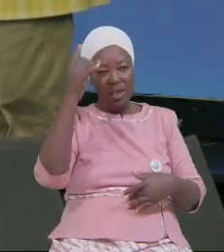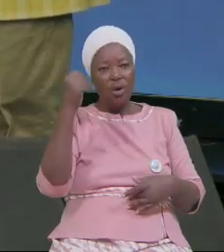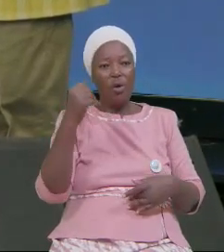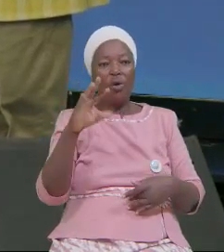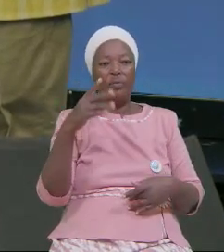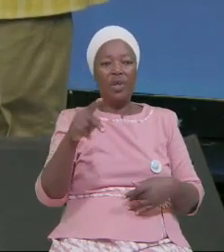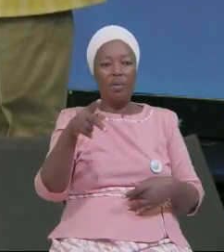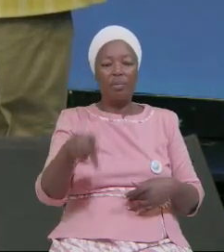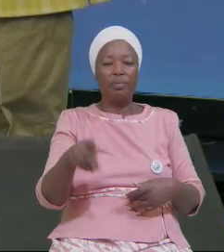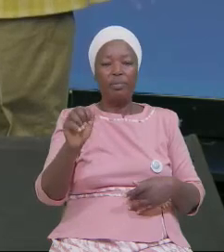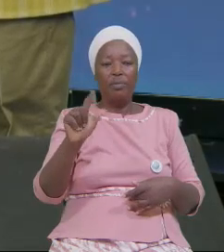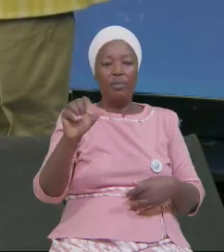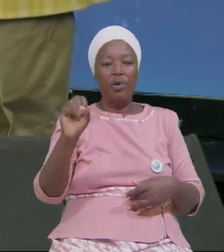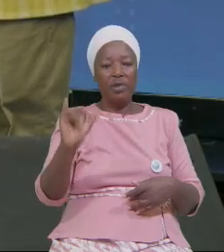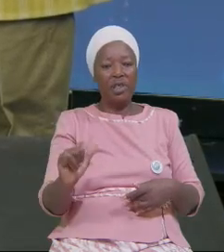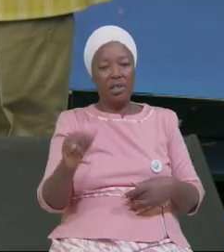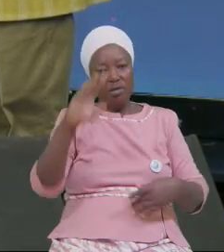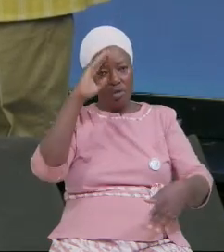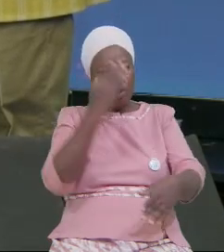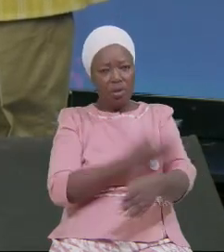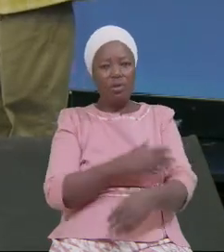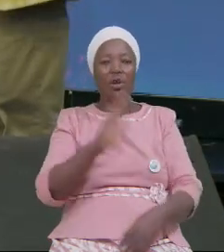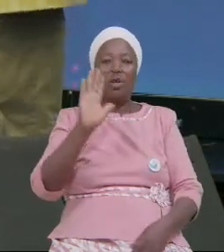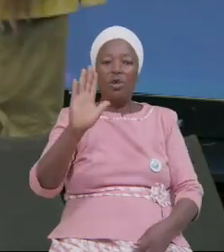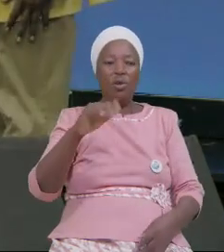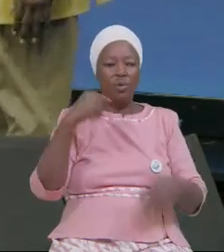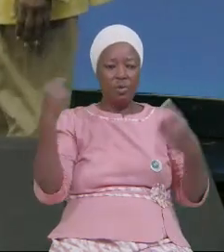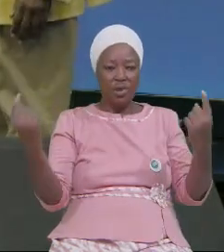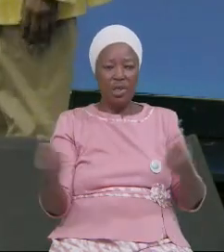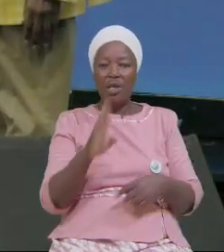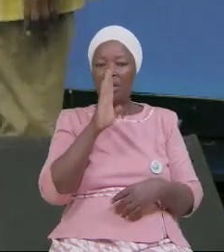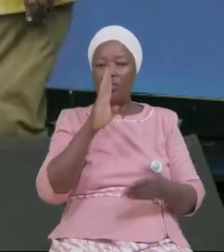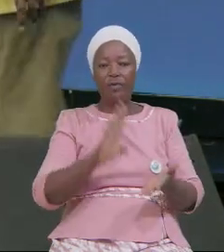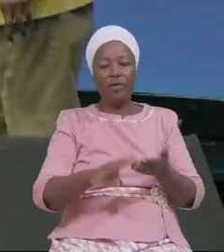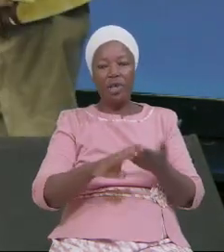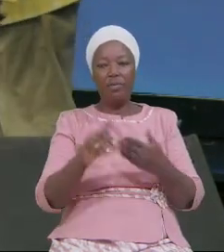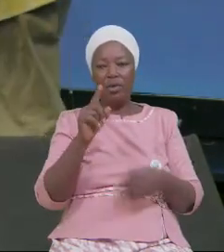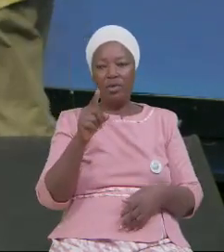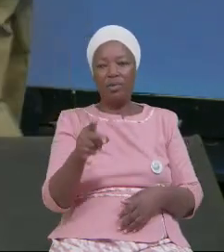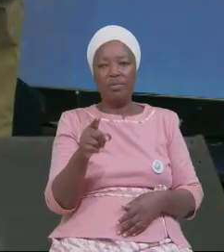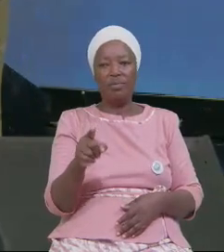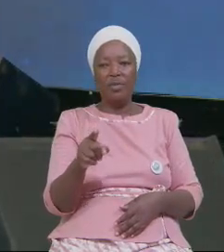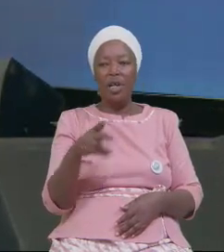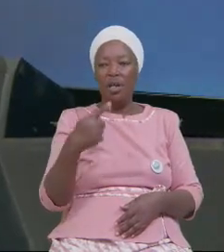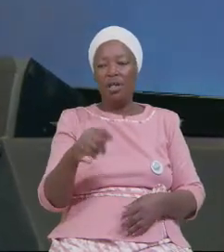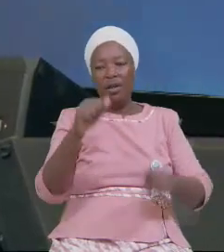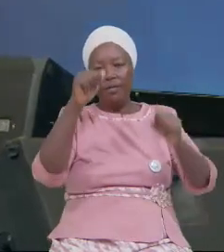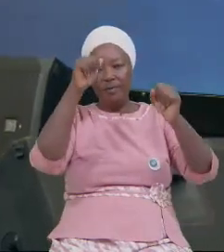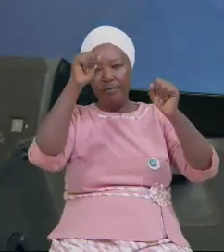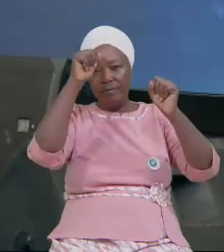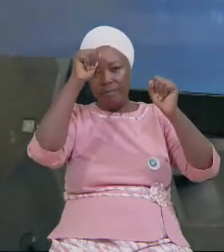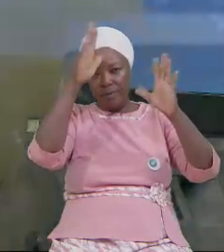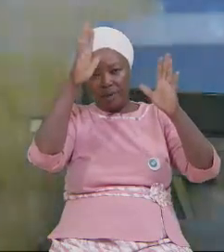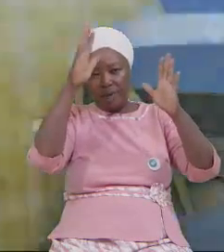son, thy sin be forgiven thee. The father had